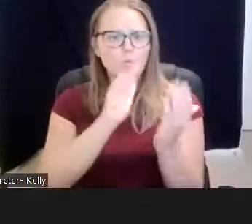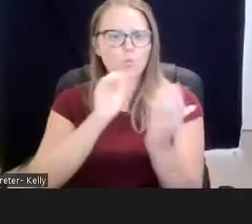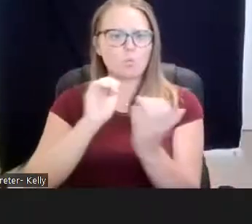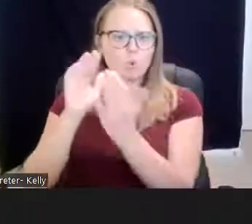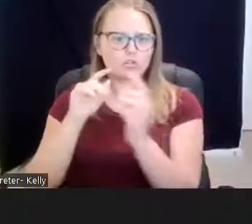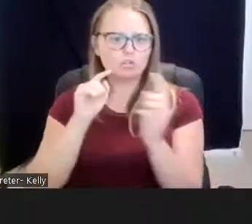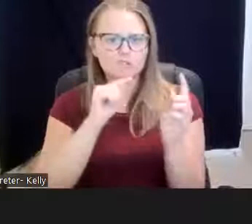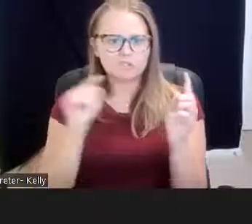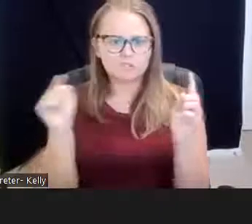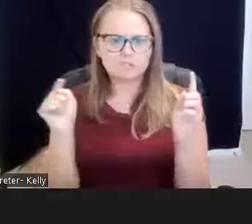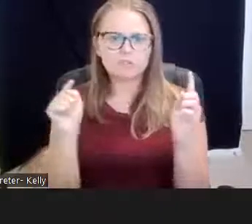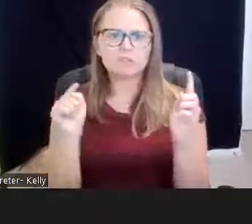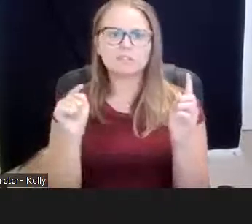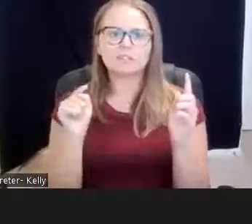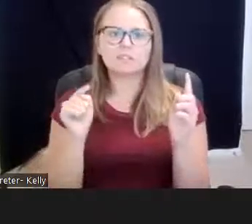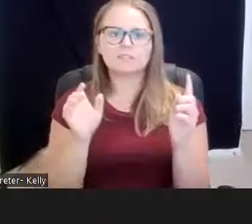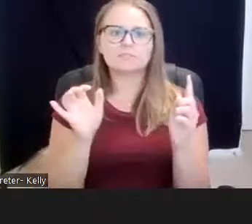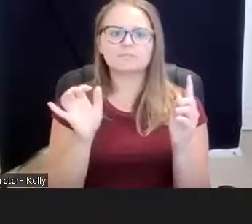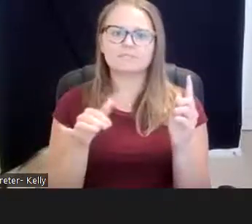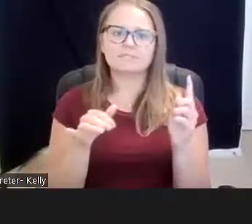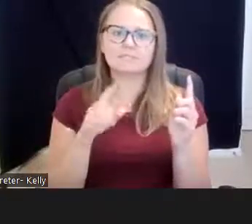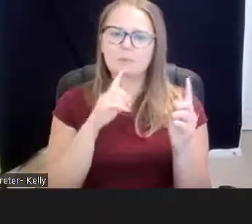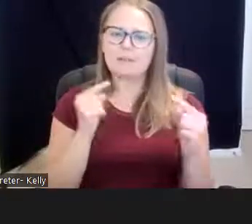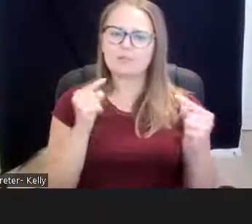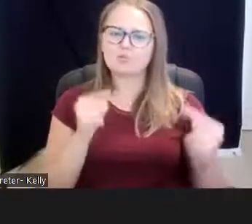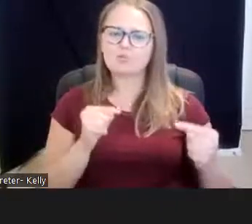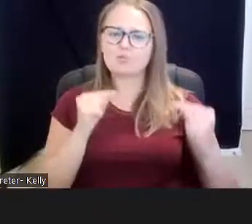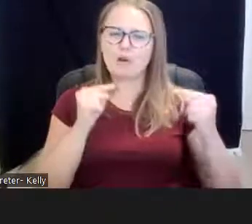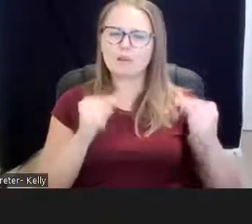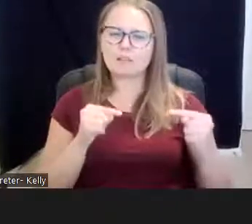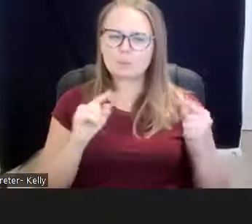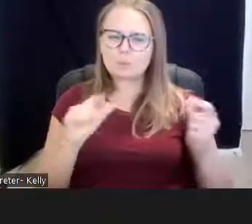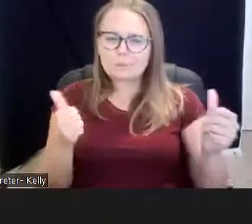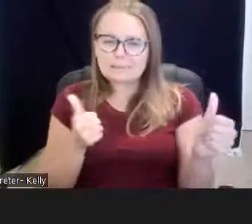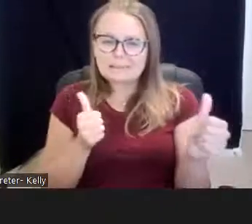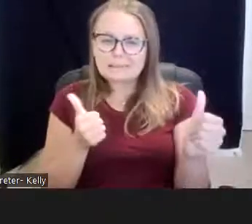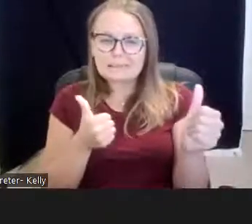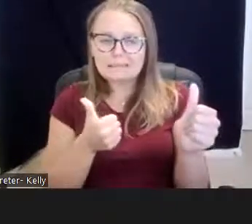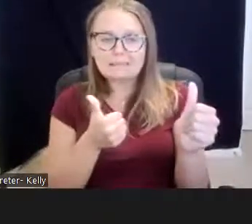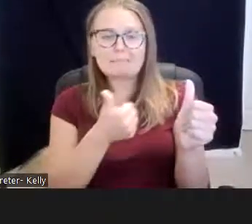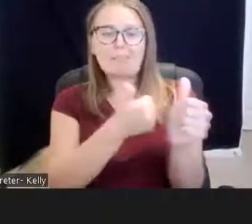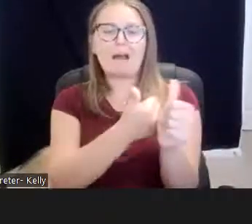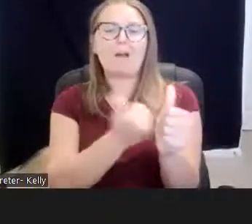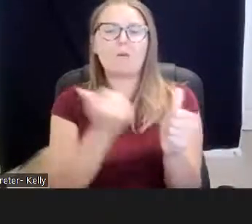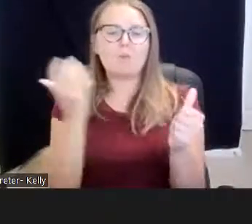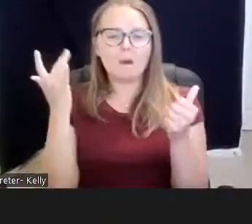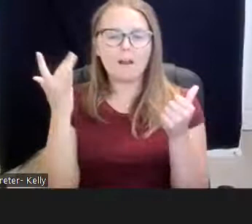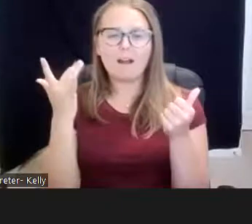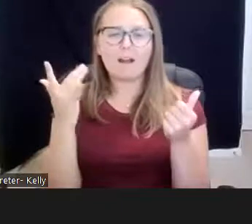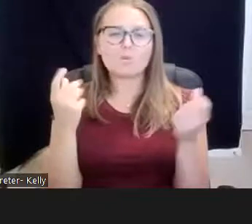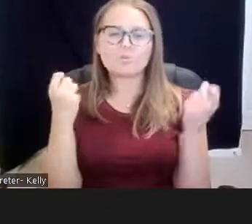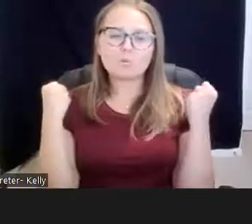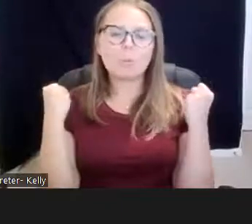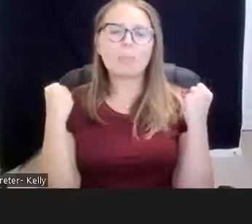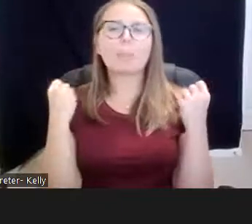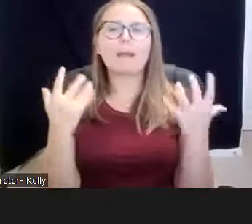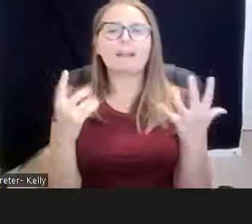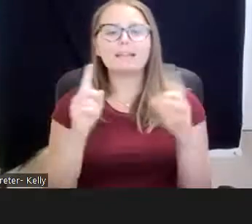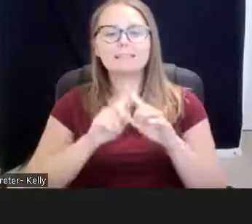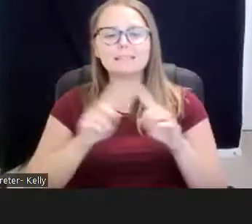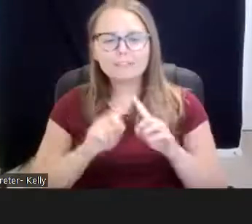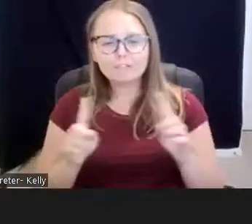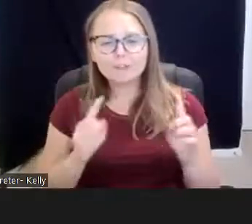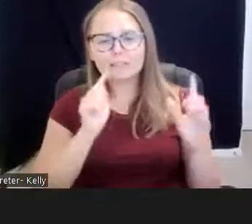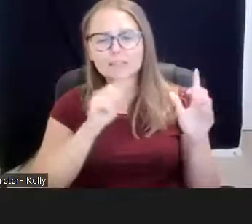is, you know, struggling to keep up because, of course, There are so many different